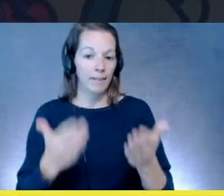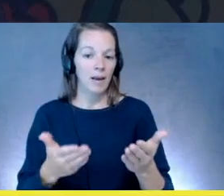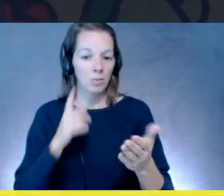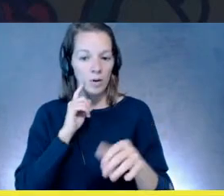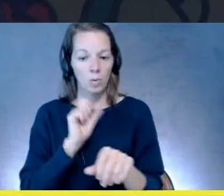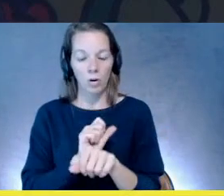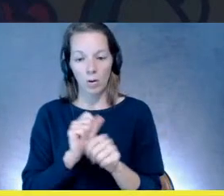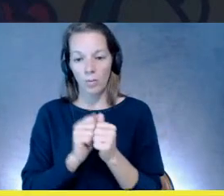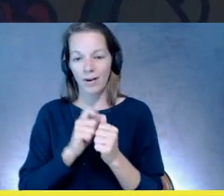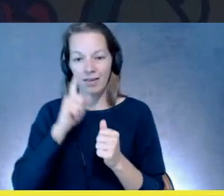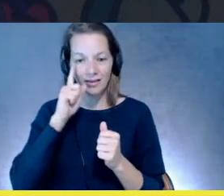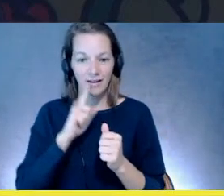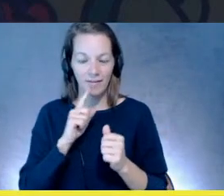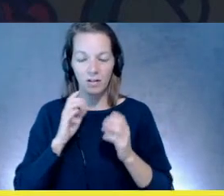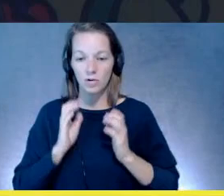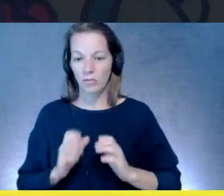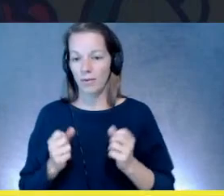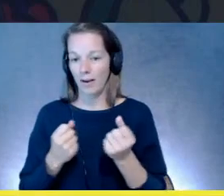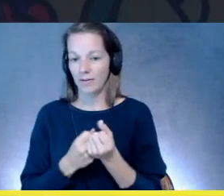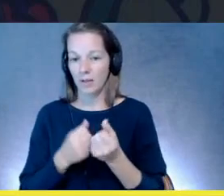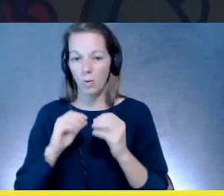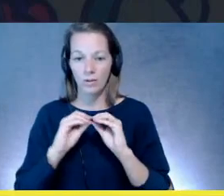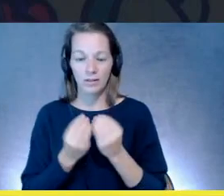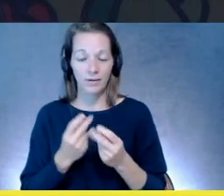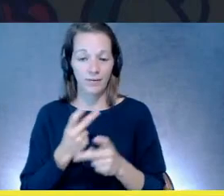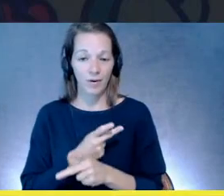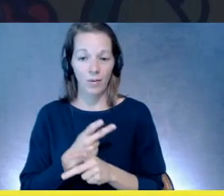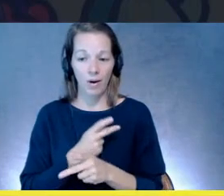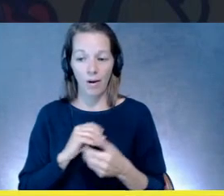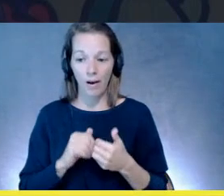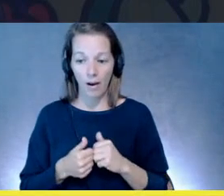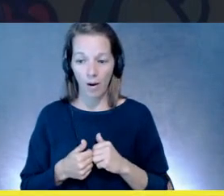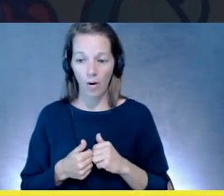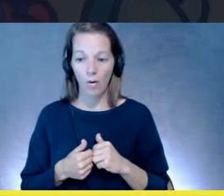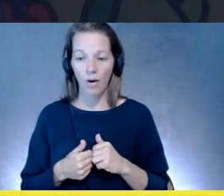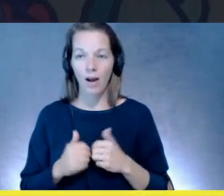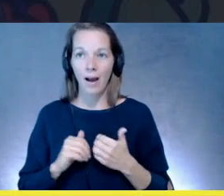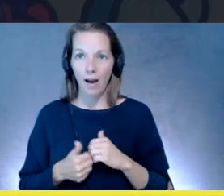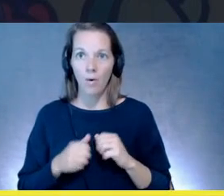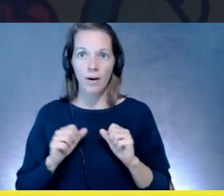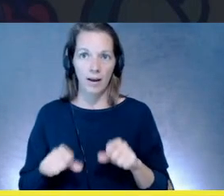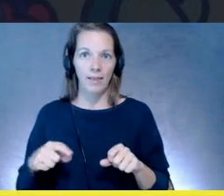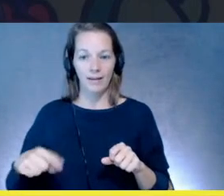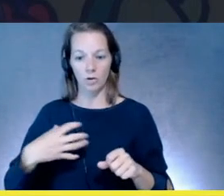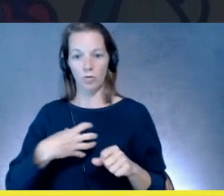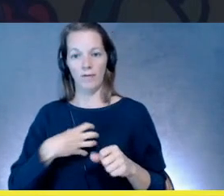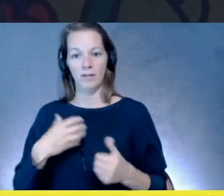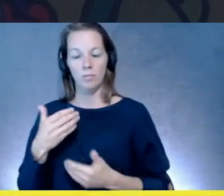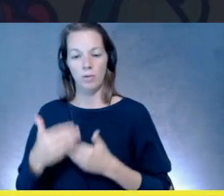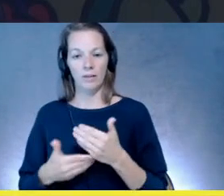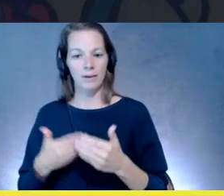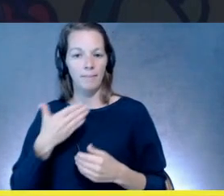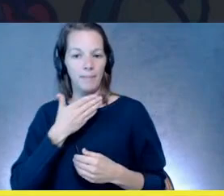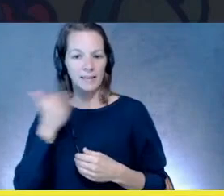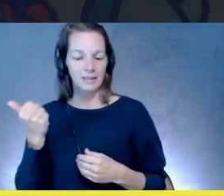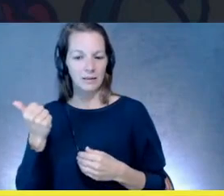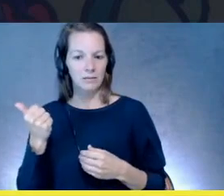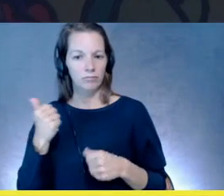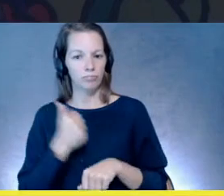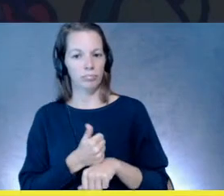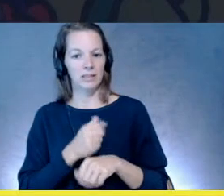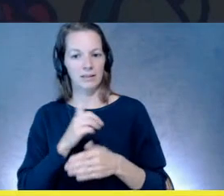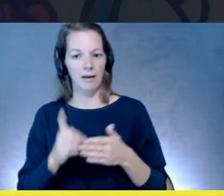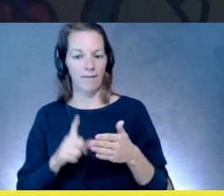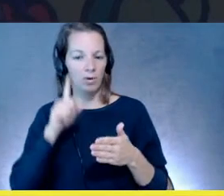consumer advocacy organizations to figure out how can these grievance processes best be designed for deaf people and